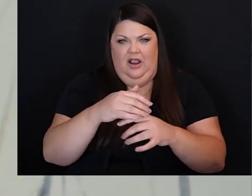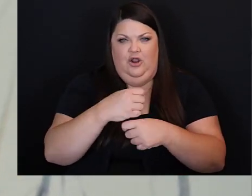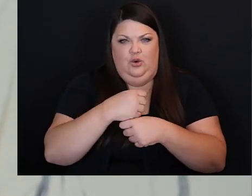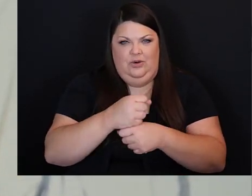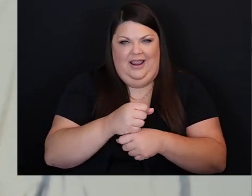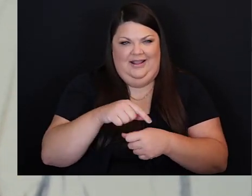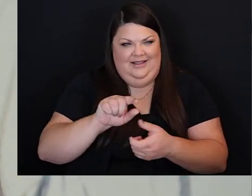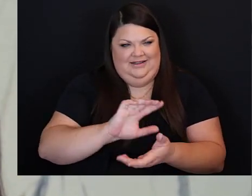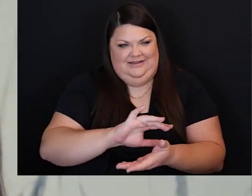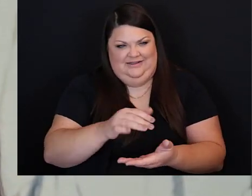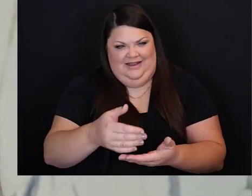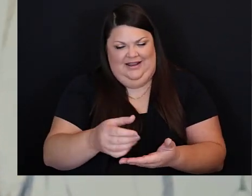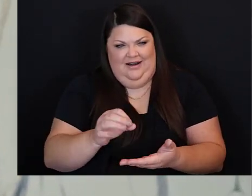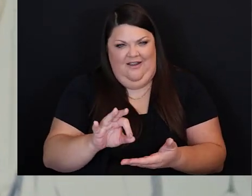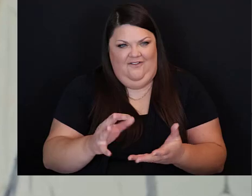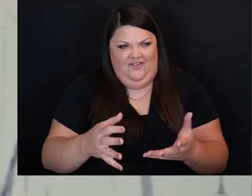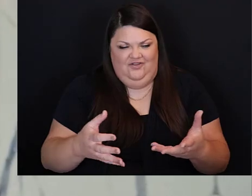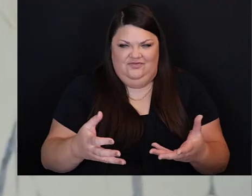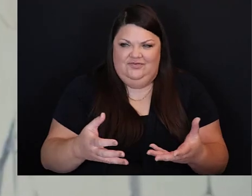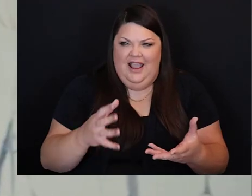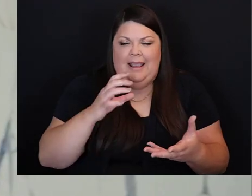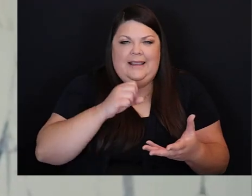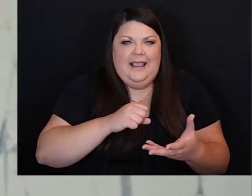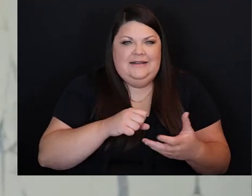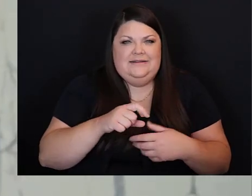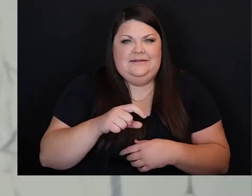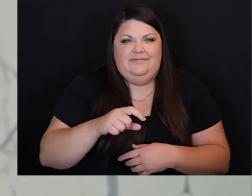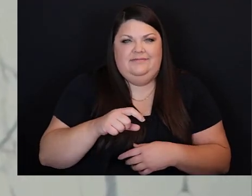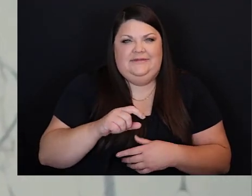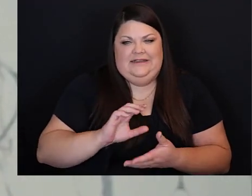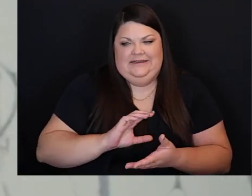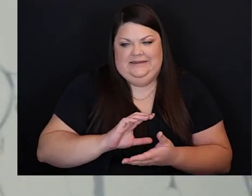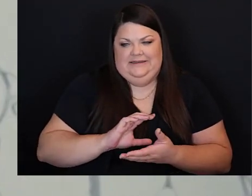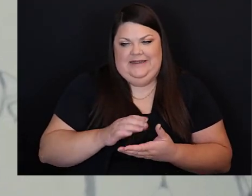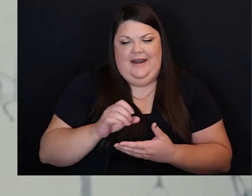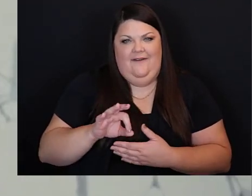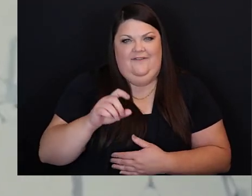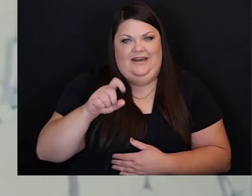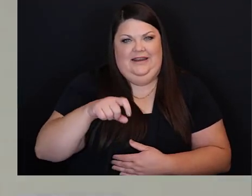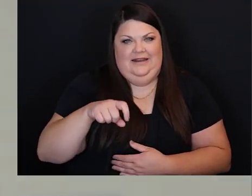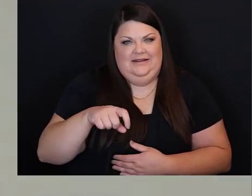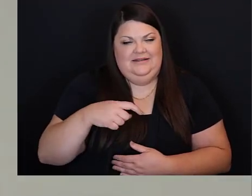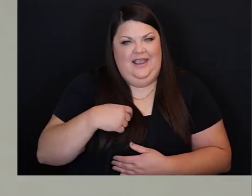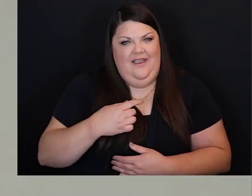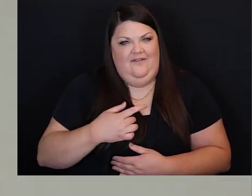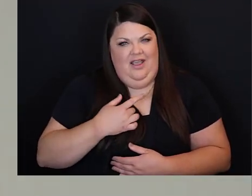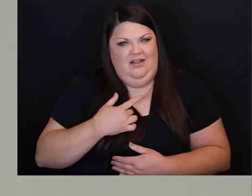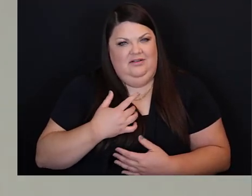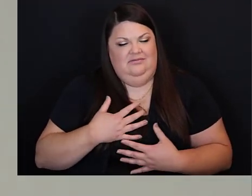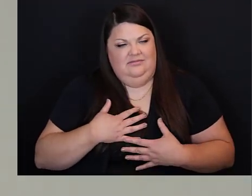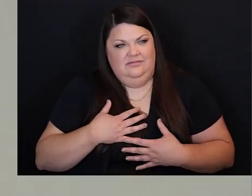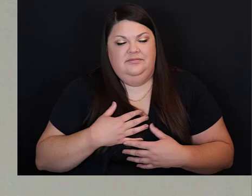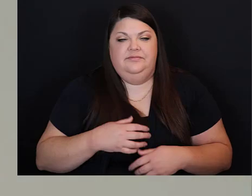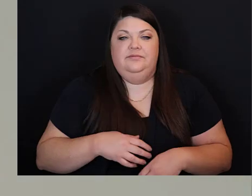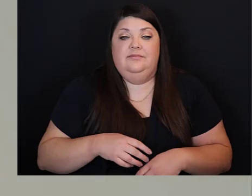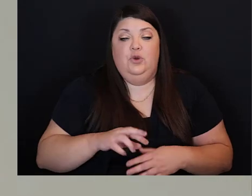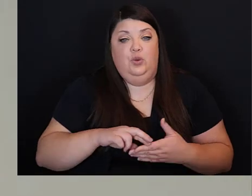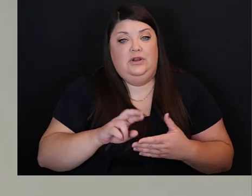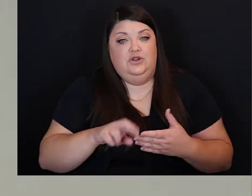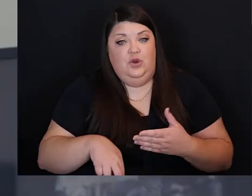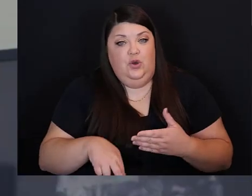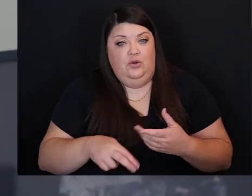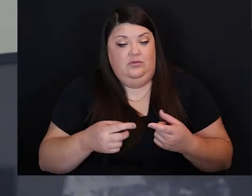of, I guess, a set of needs that I felt. And the